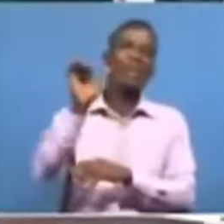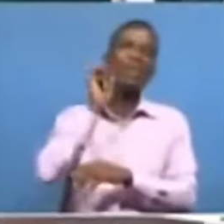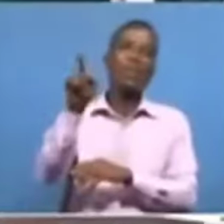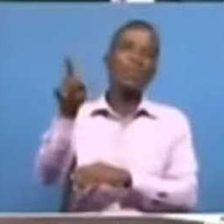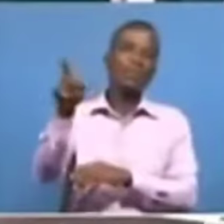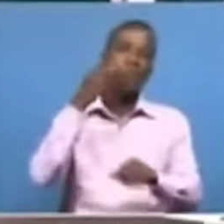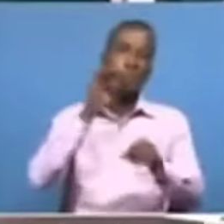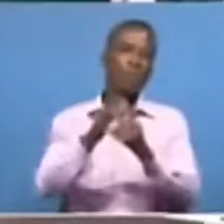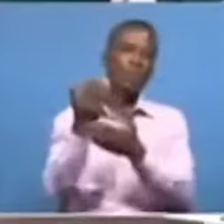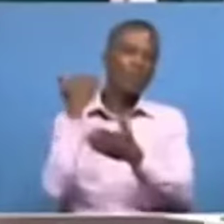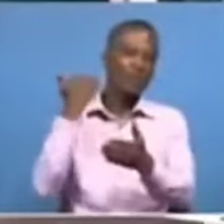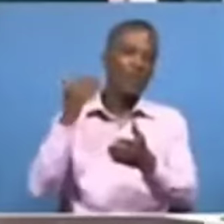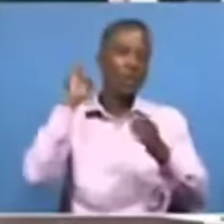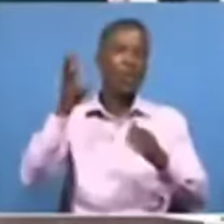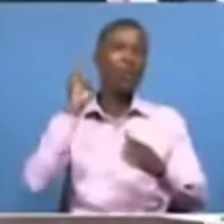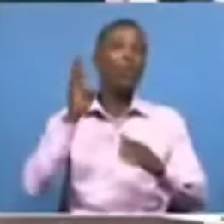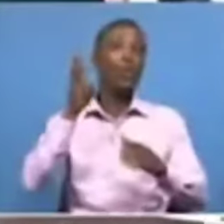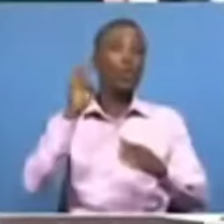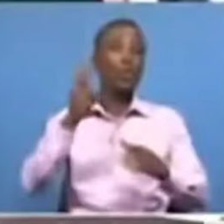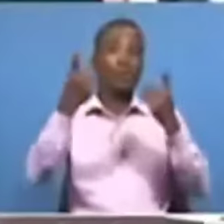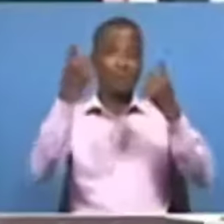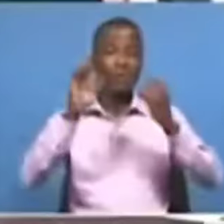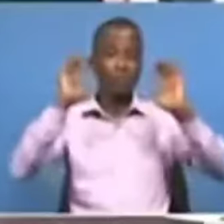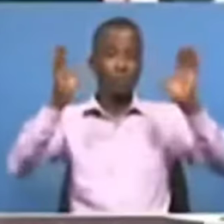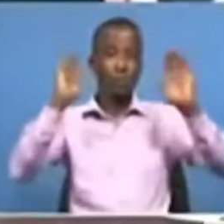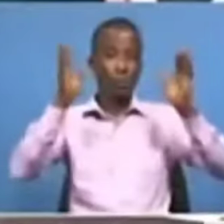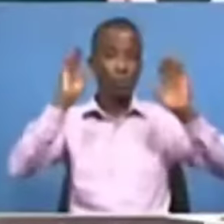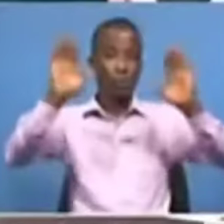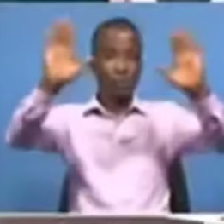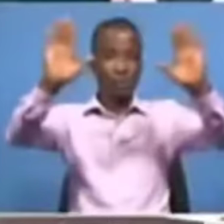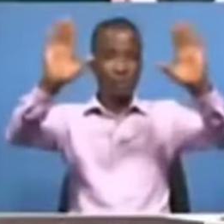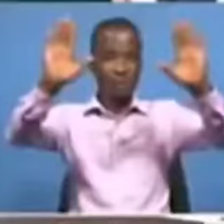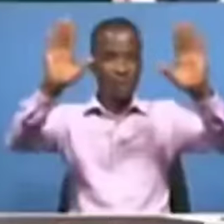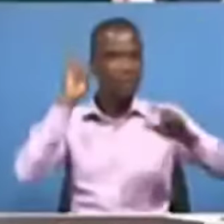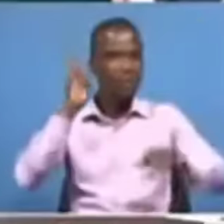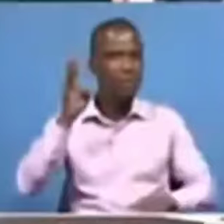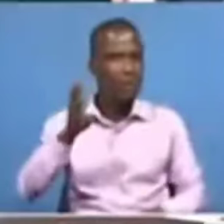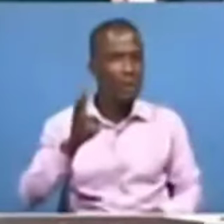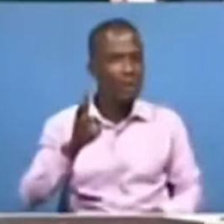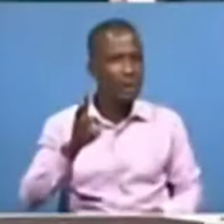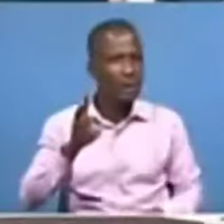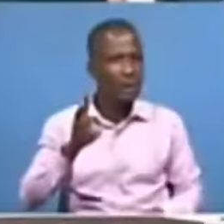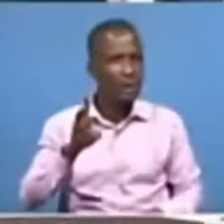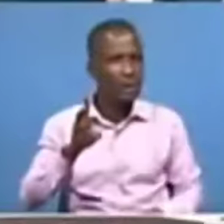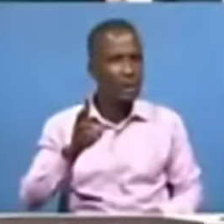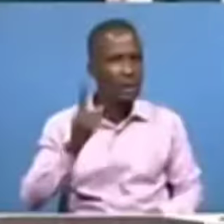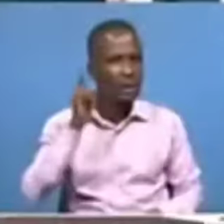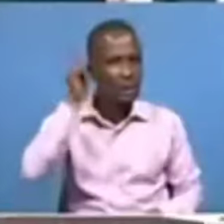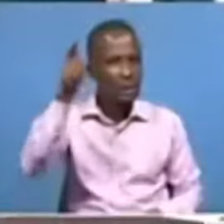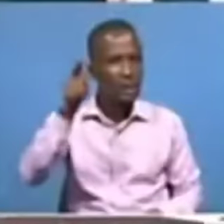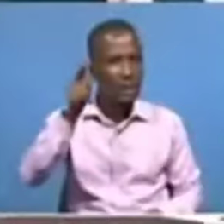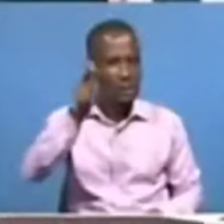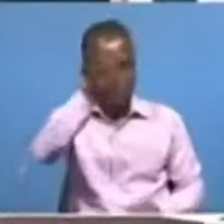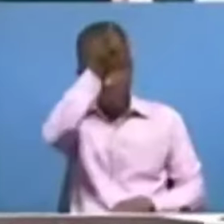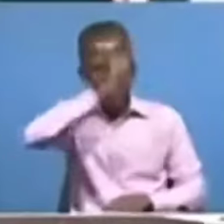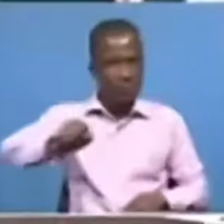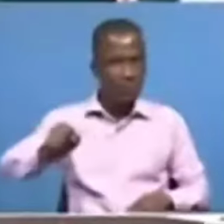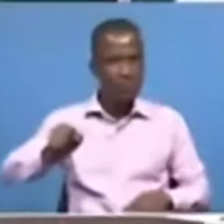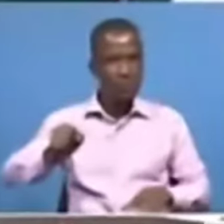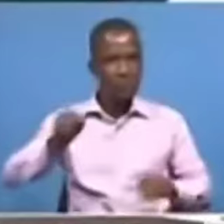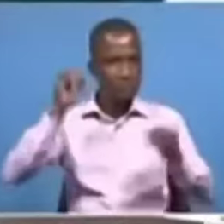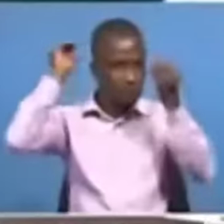EC chairperson that she was going to be available for cross-examination. And at the time we were closing our case, we could not have subpoenaed her to testify